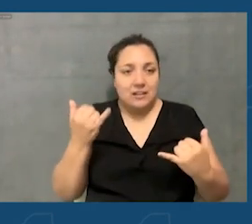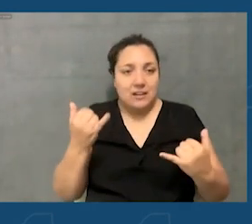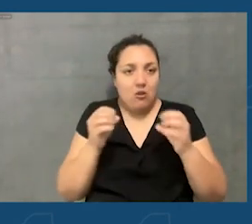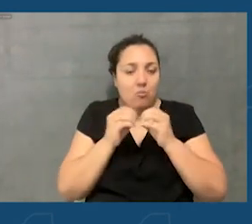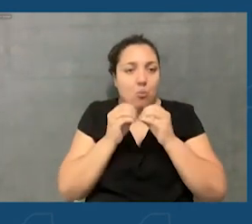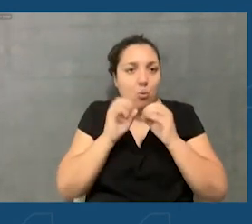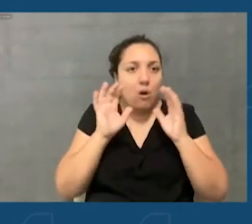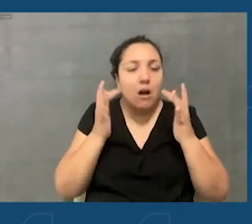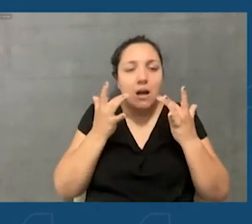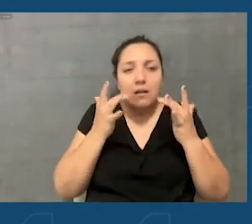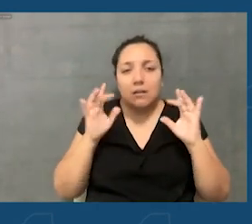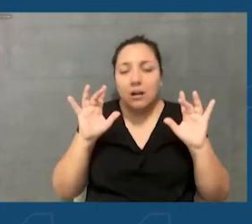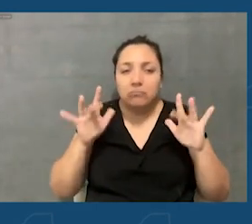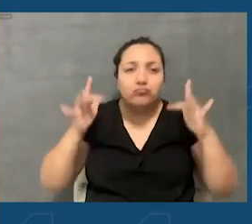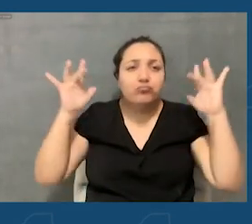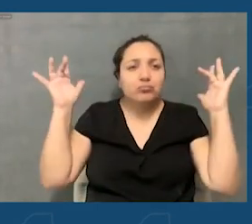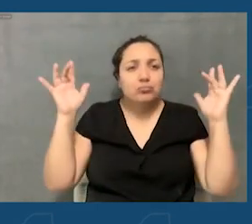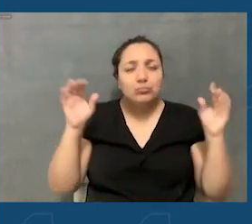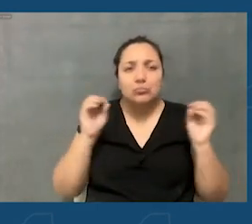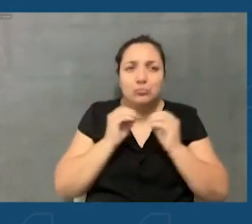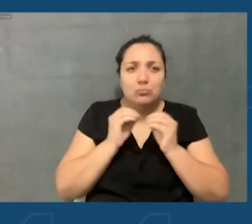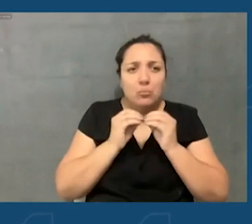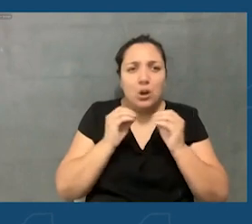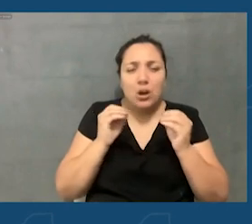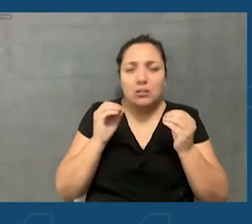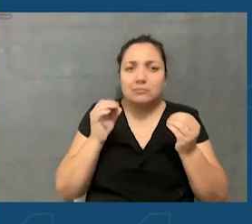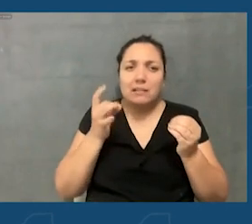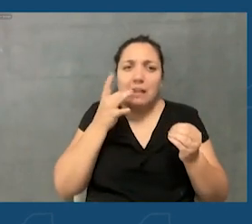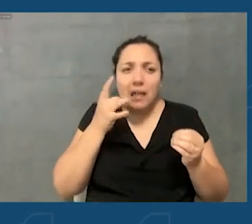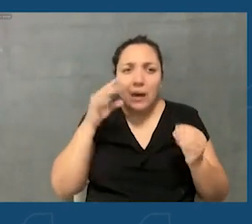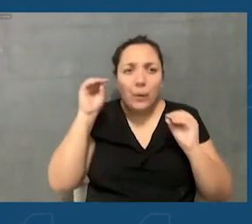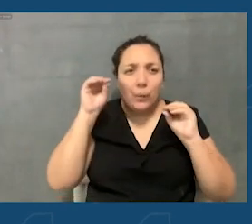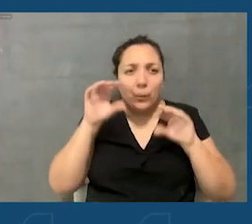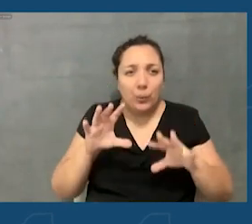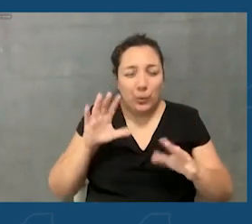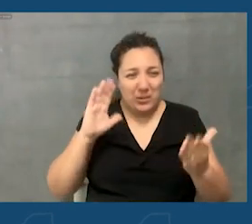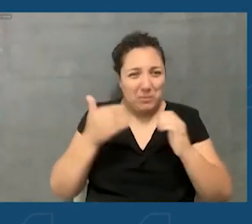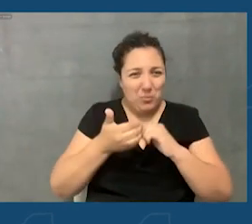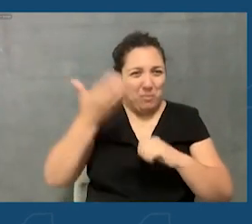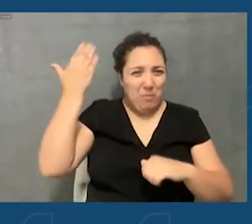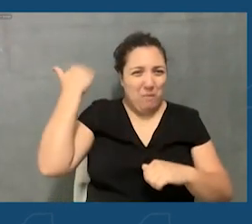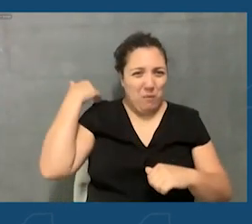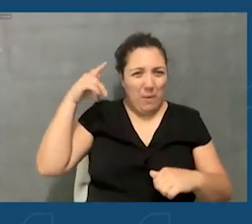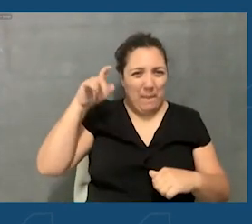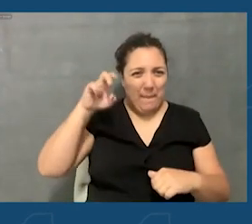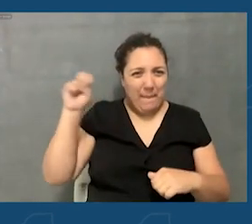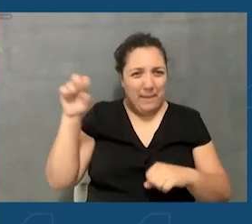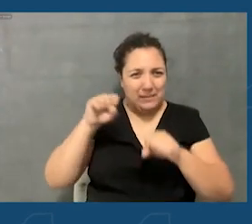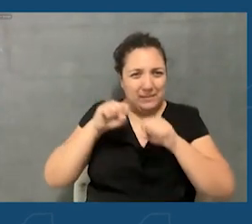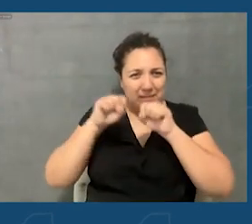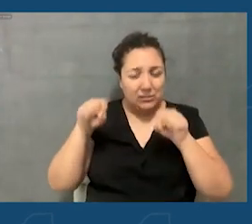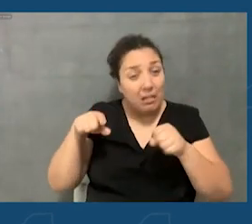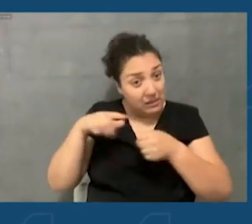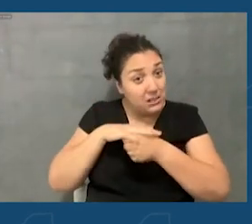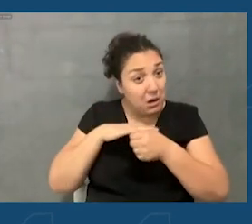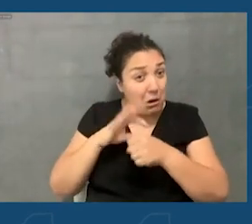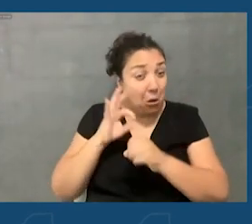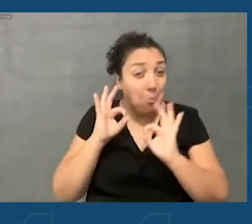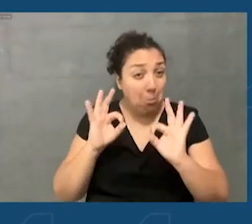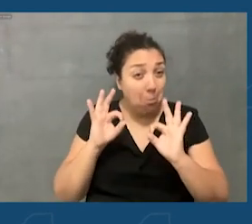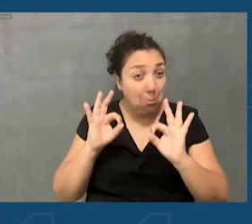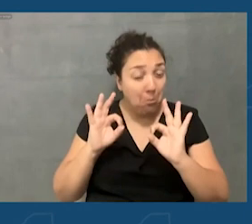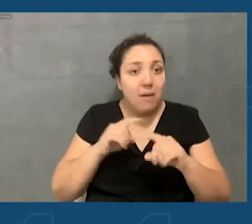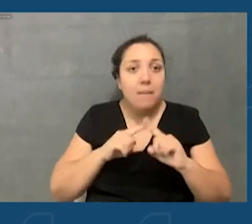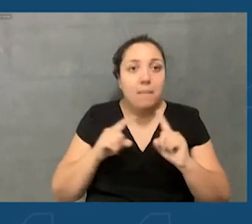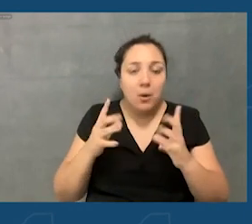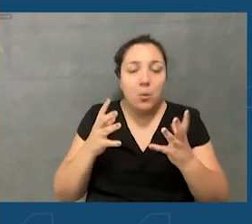Penn Station, the original Penn Station, was destroyed. But this area is great, but we'd like to turn it into an area